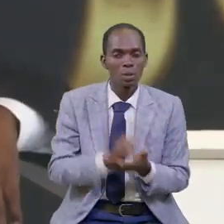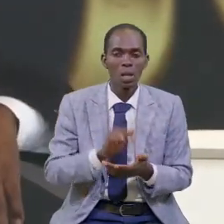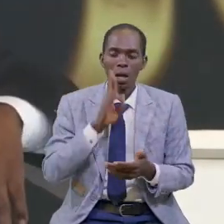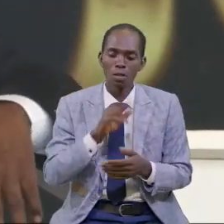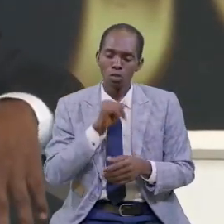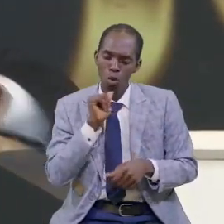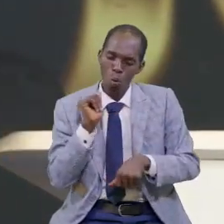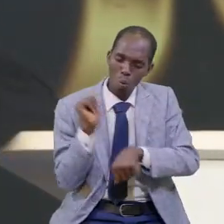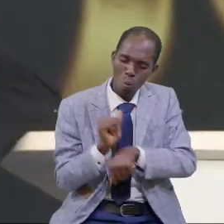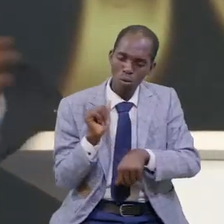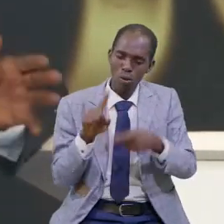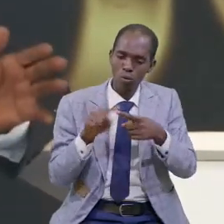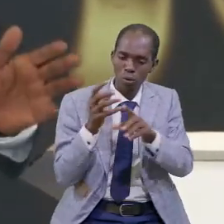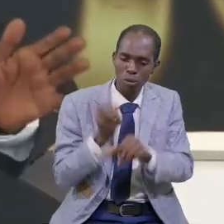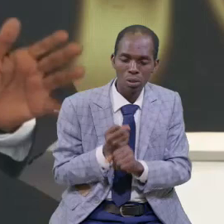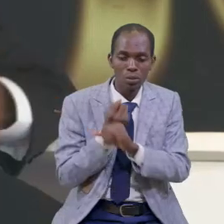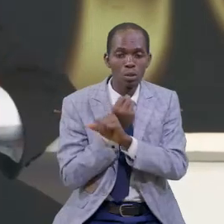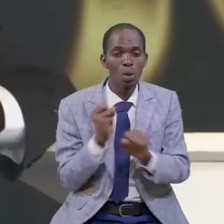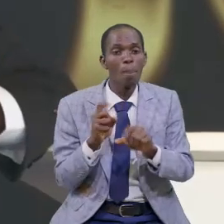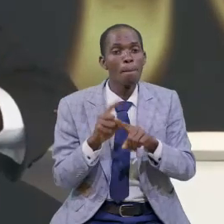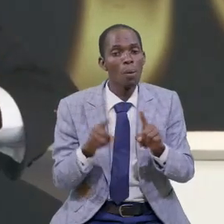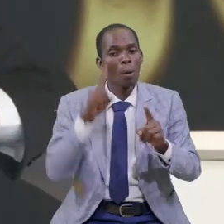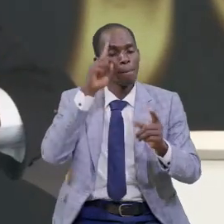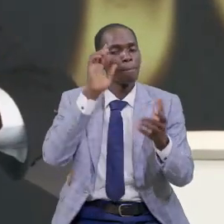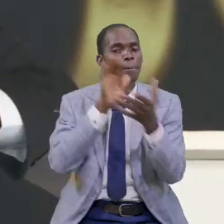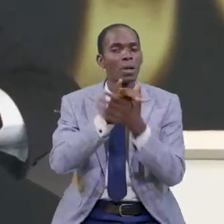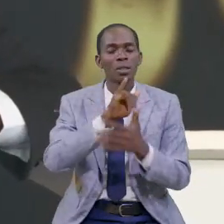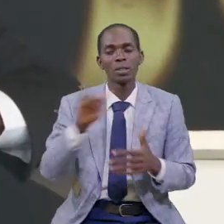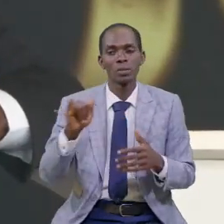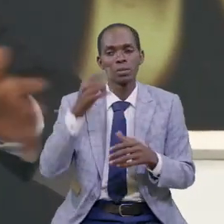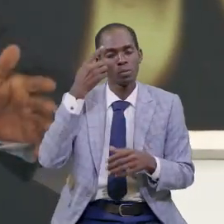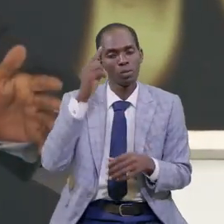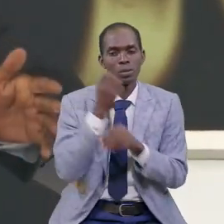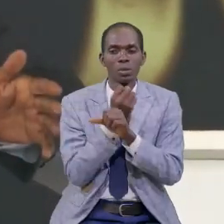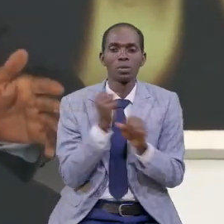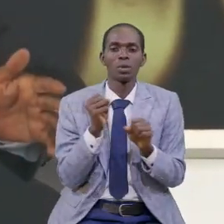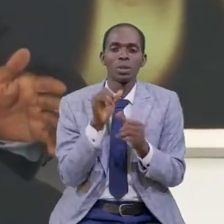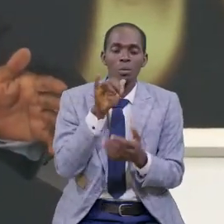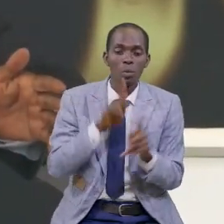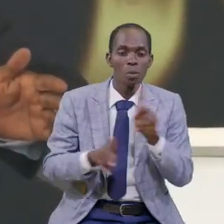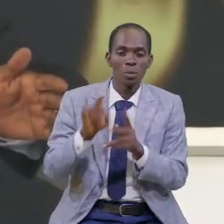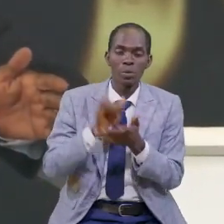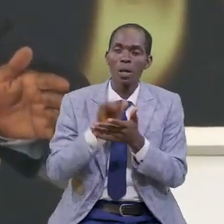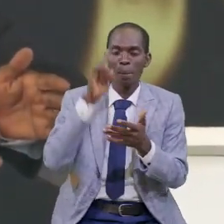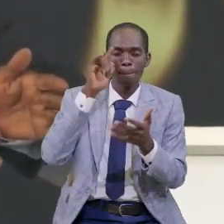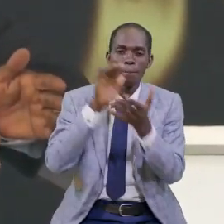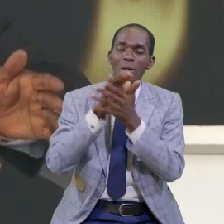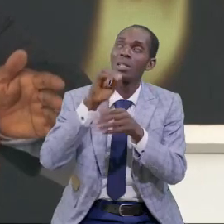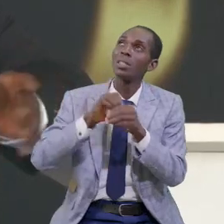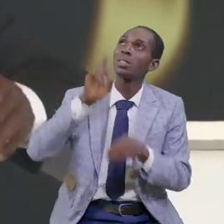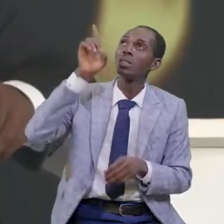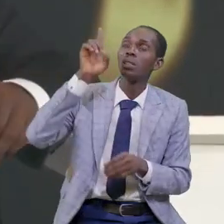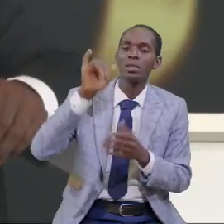they are believing for salvation. That believeth on him that justifies the